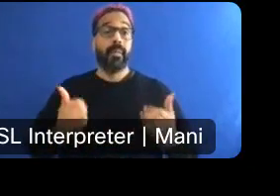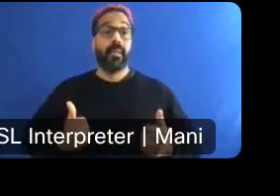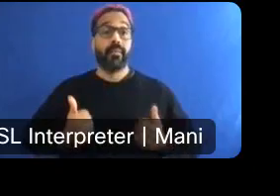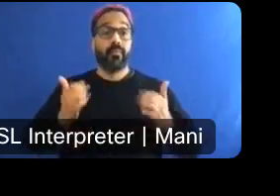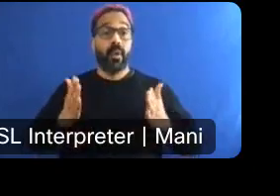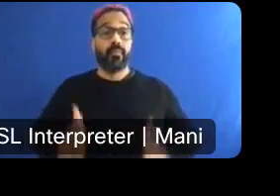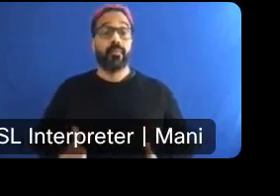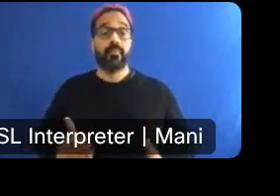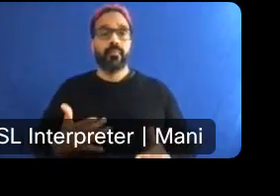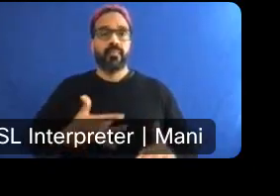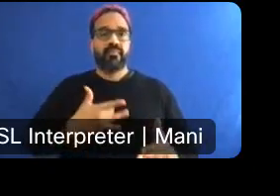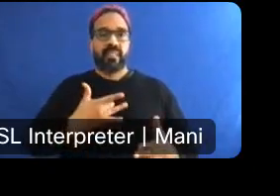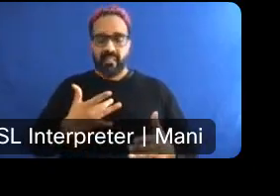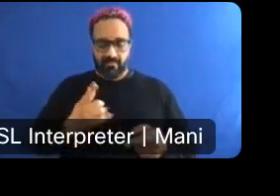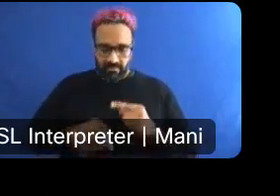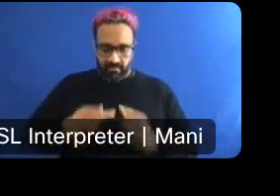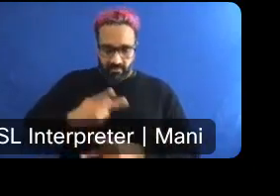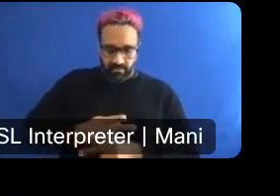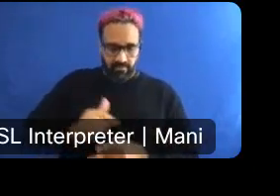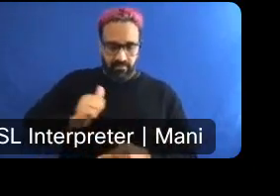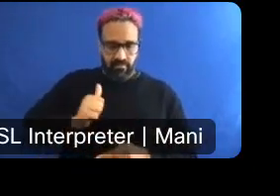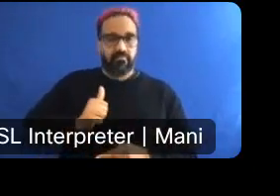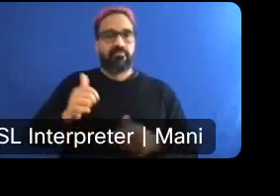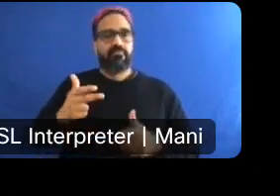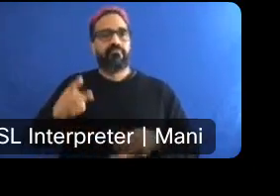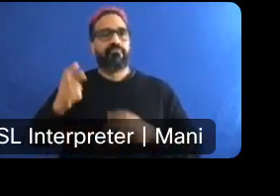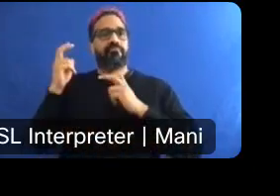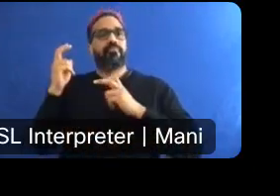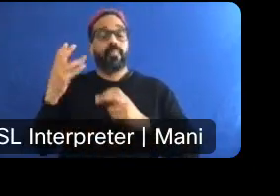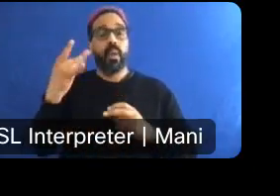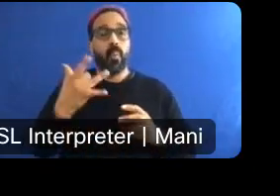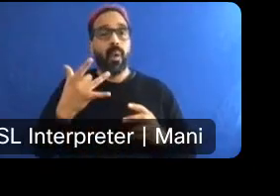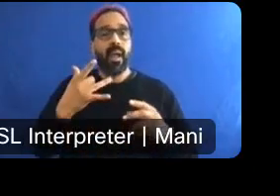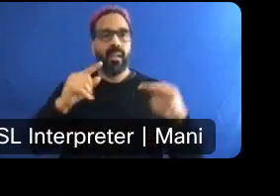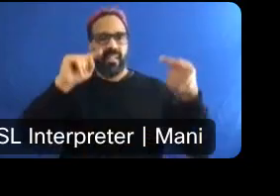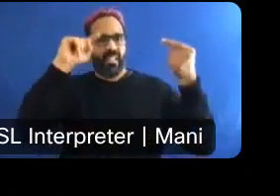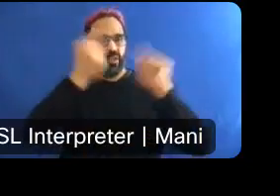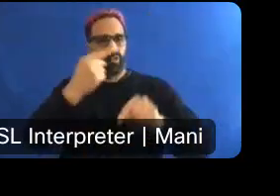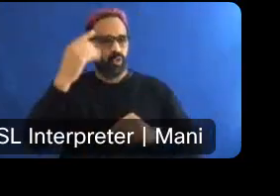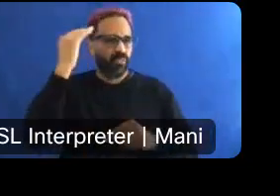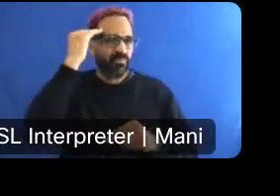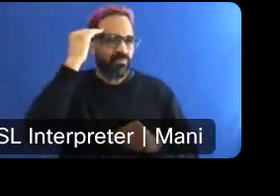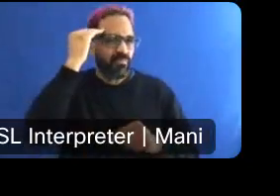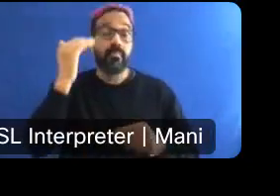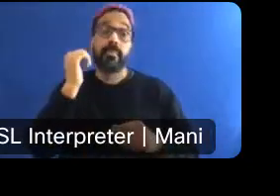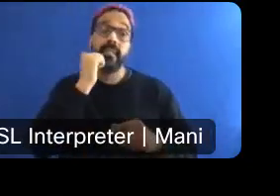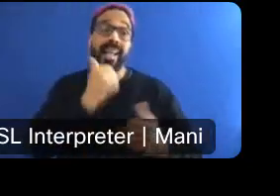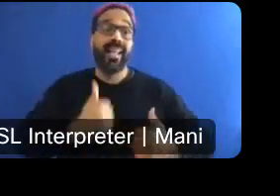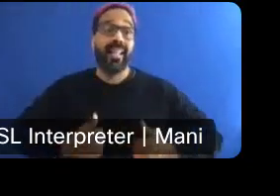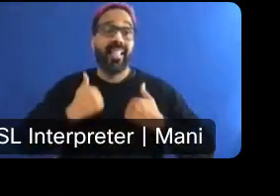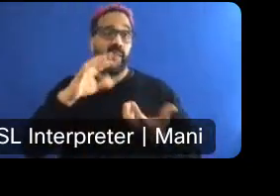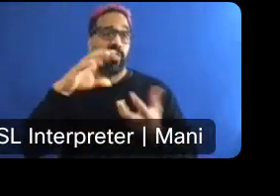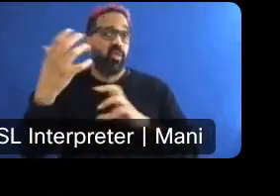to care for themselves for a time period because of the impacts the head injury can cause for day-to-day living. So this can